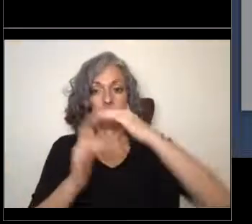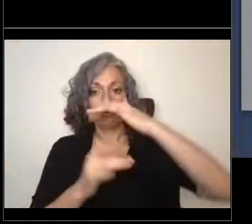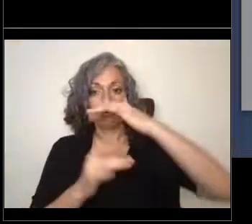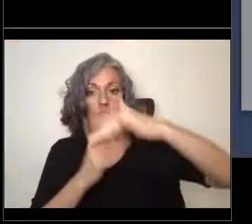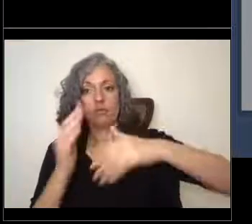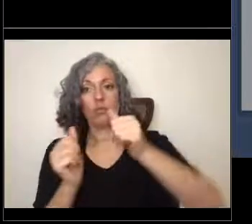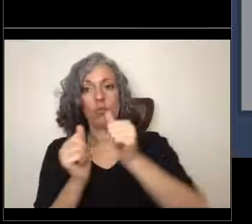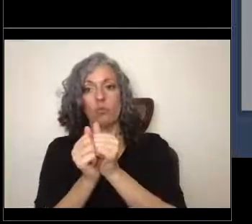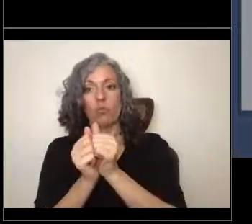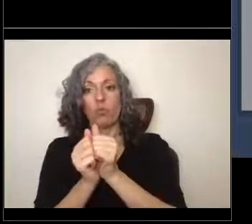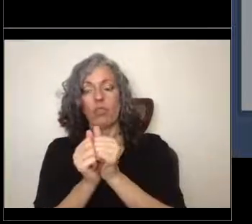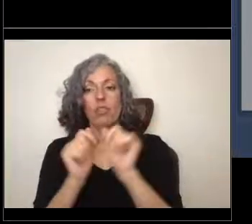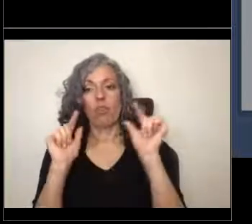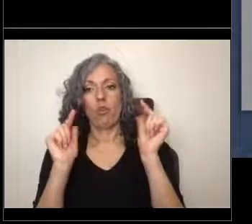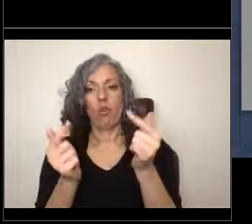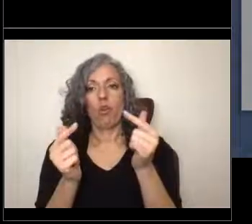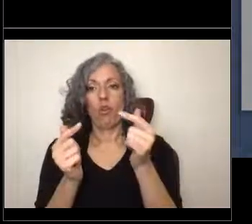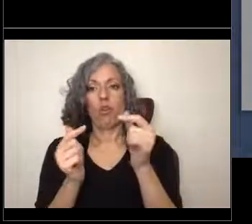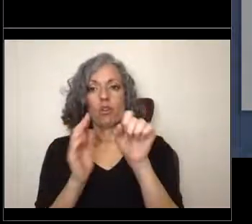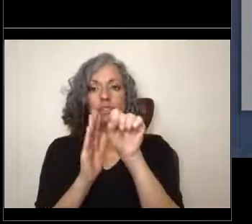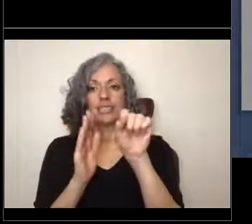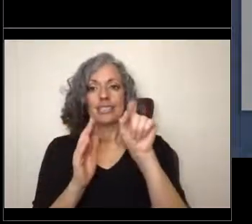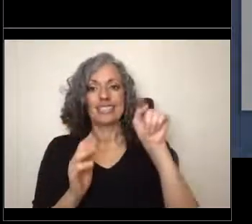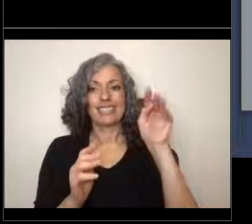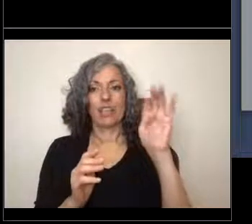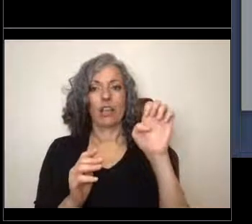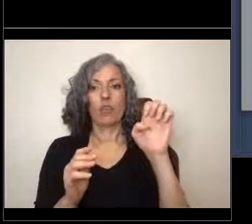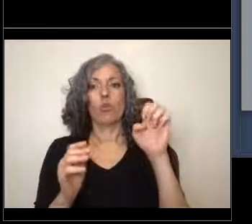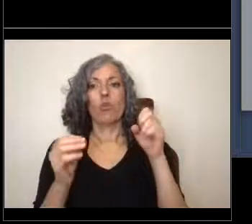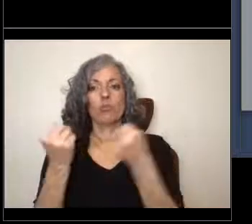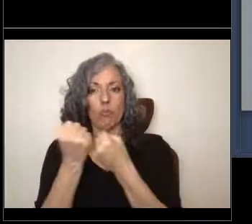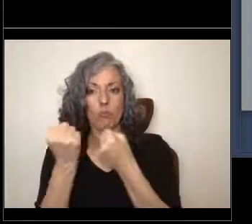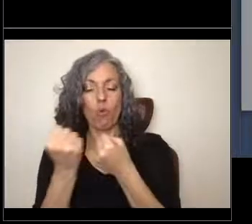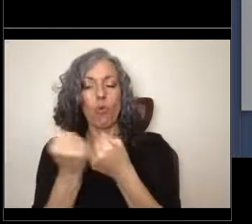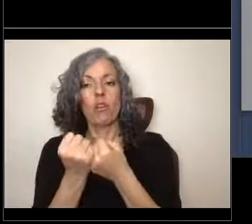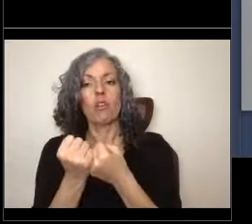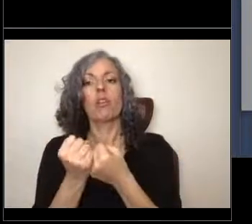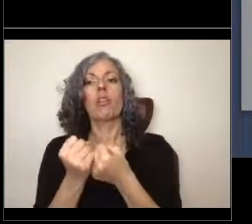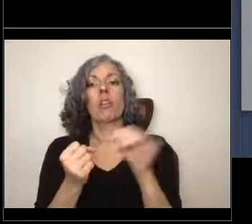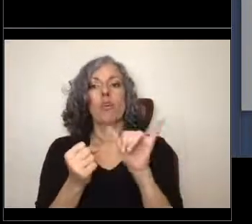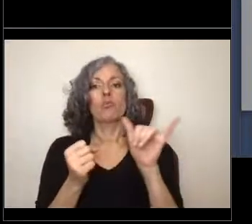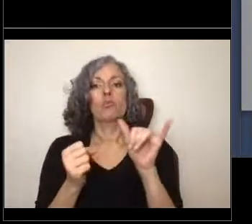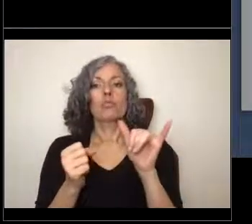stakeholders, including labor and the contracting community, which I represent,